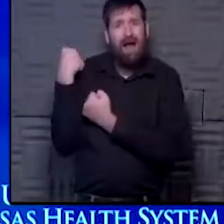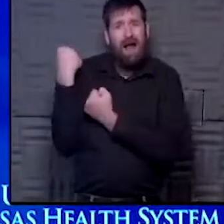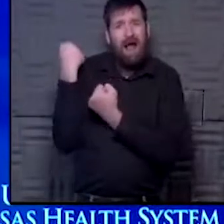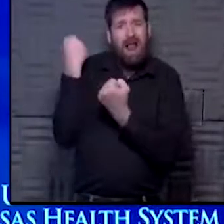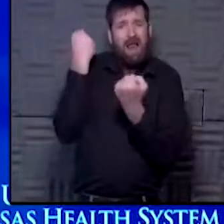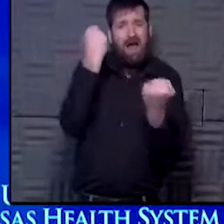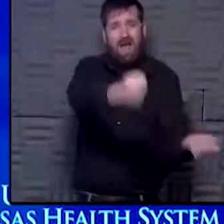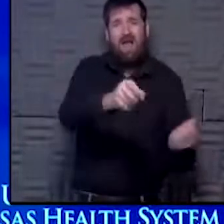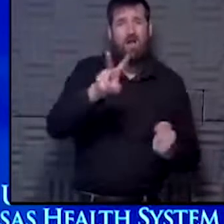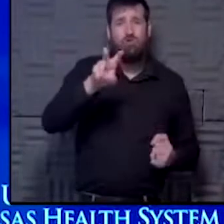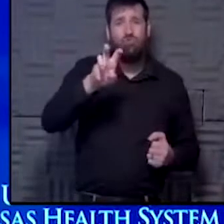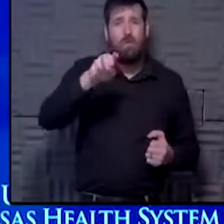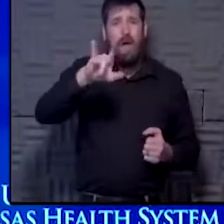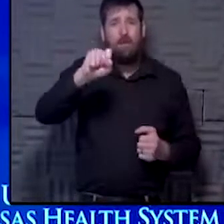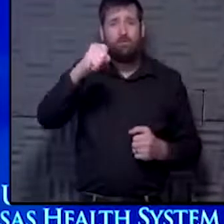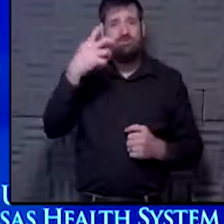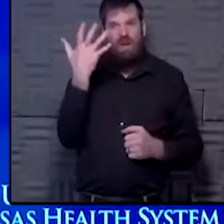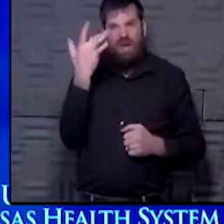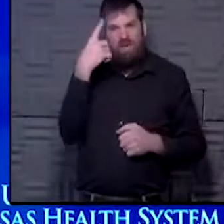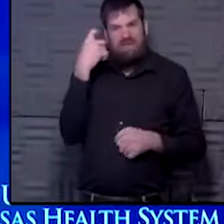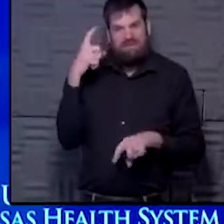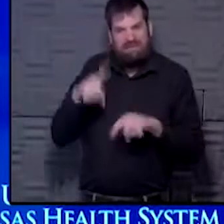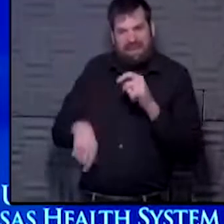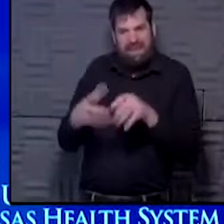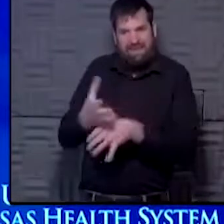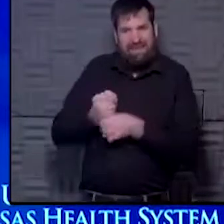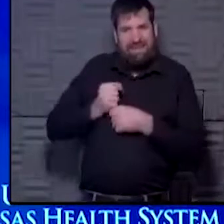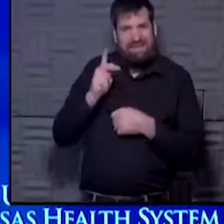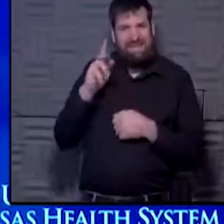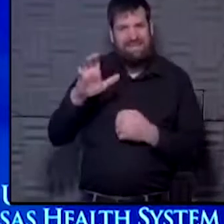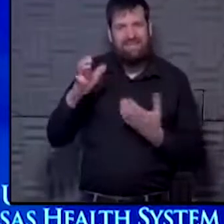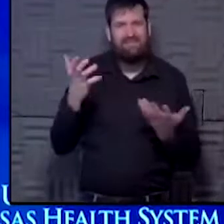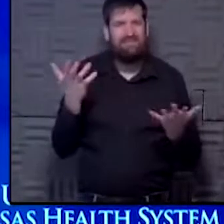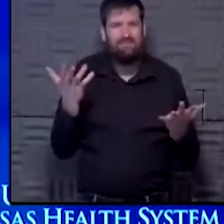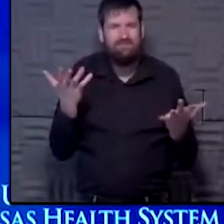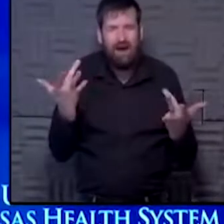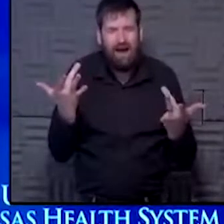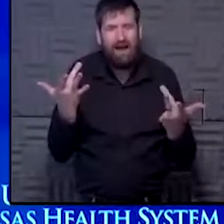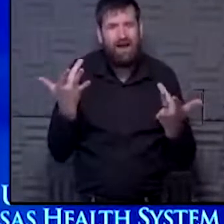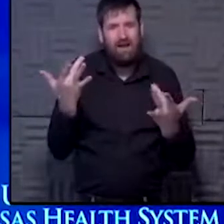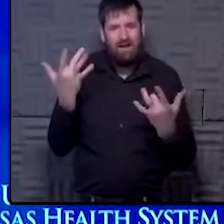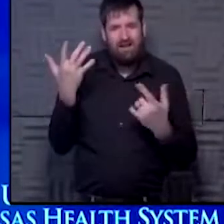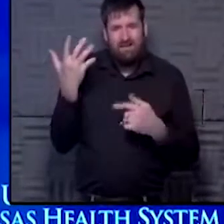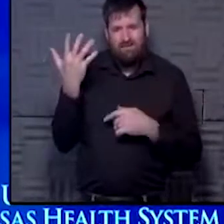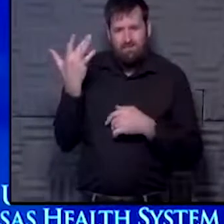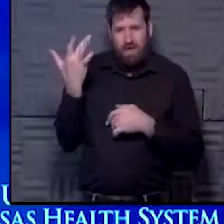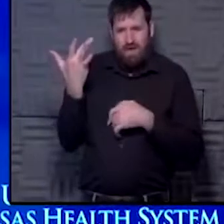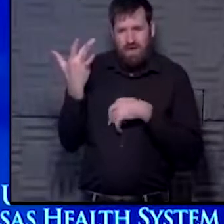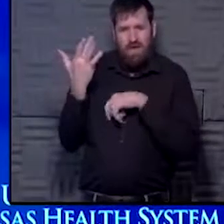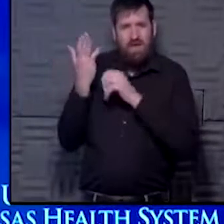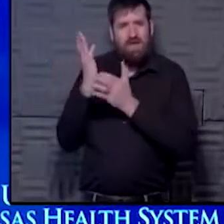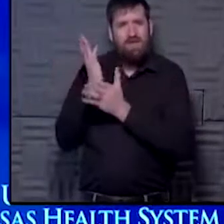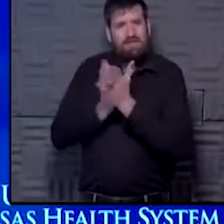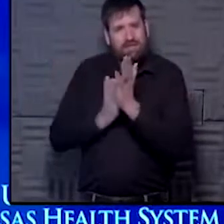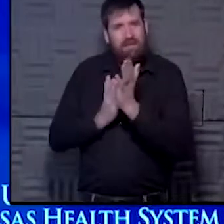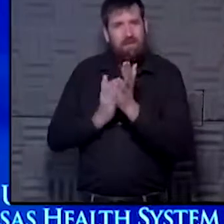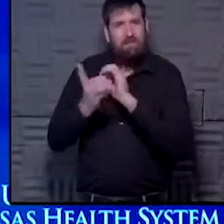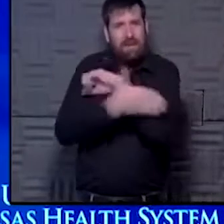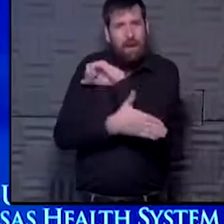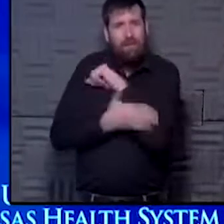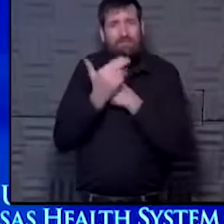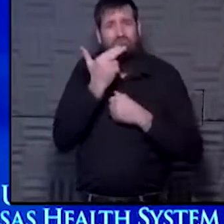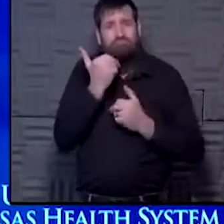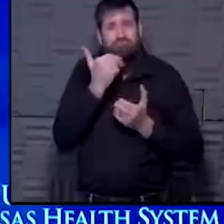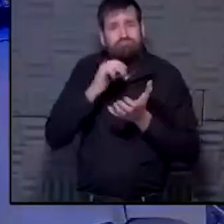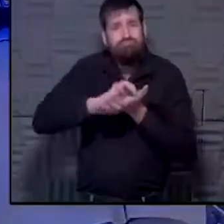get a vaccination because I can't get it in Kansas City. And wait a minute, we've got more vaccine going to some counties than there are people? I mean, what are we thinking